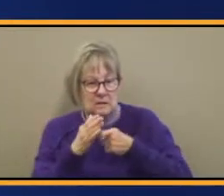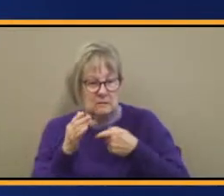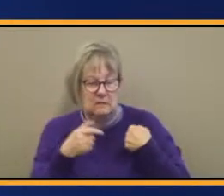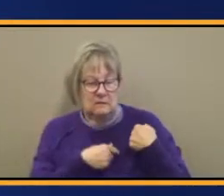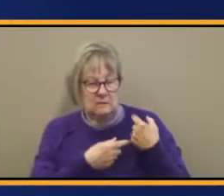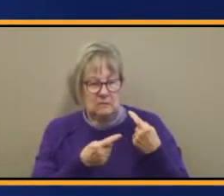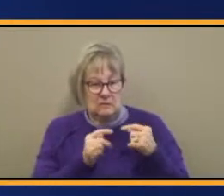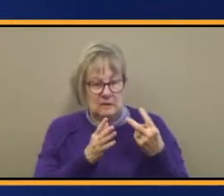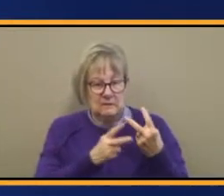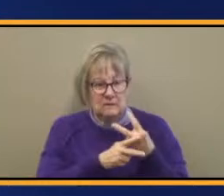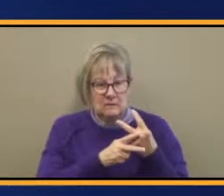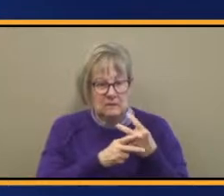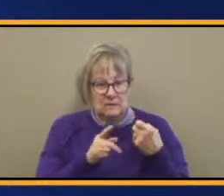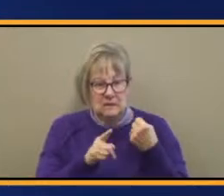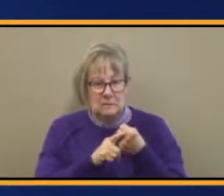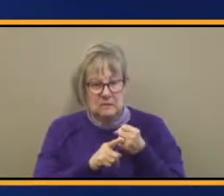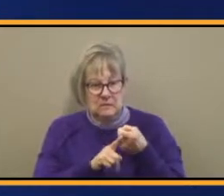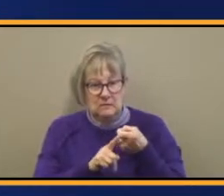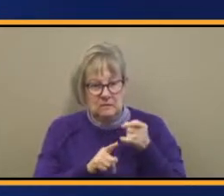that?